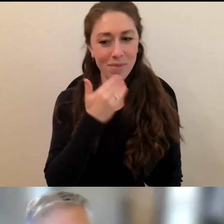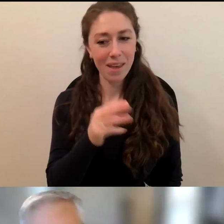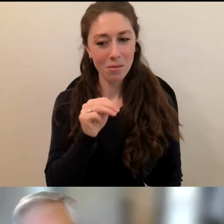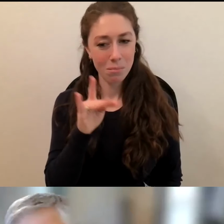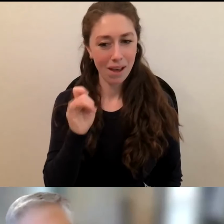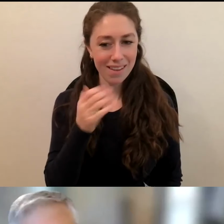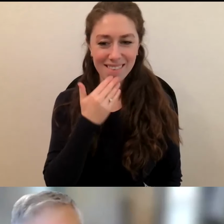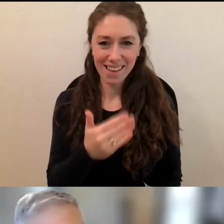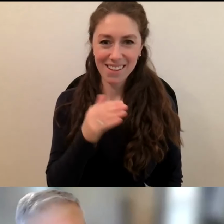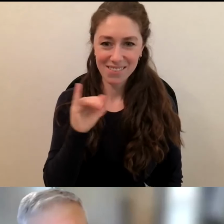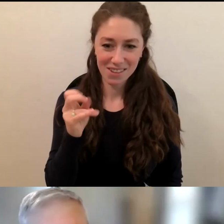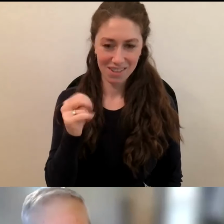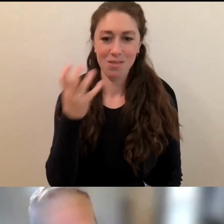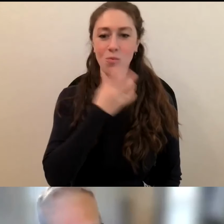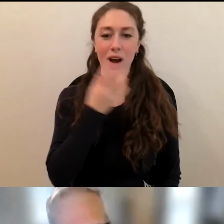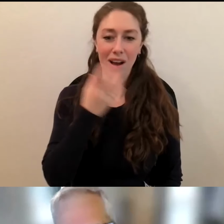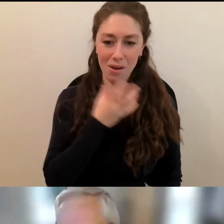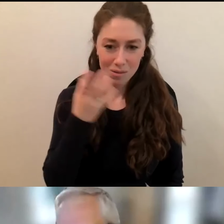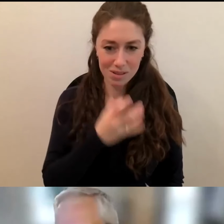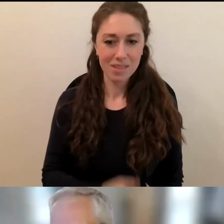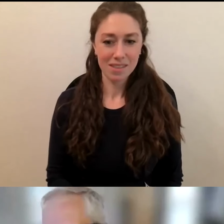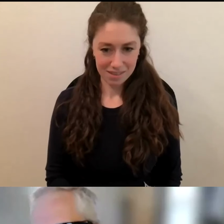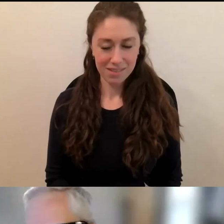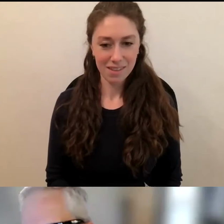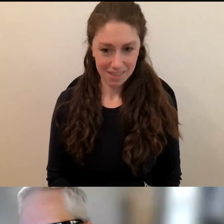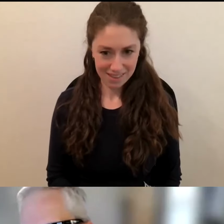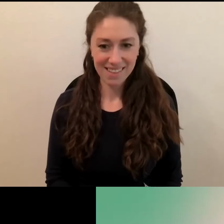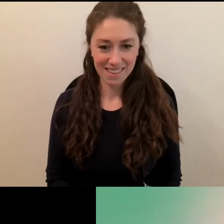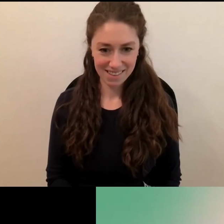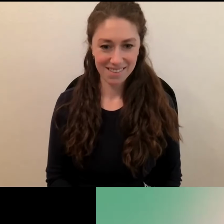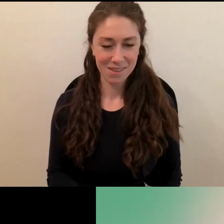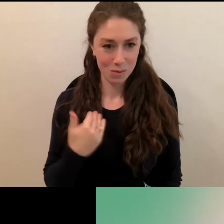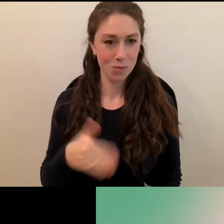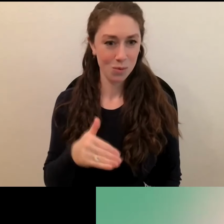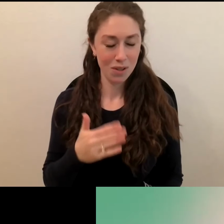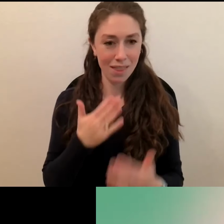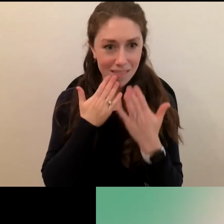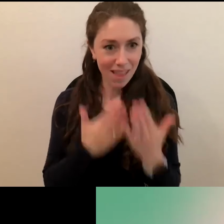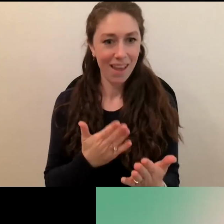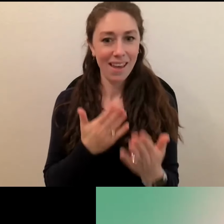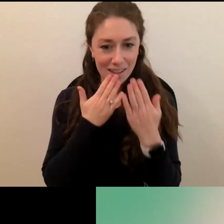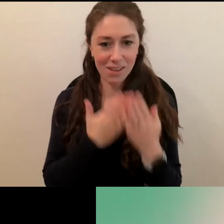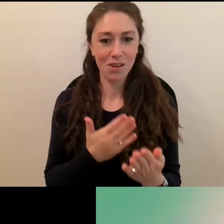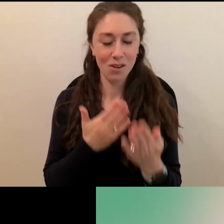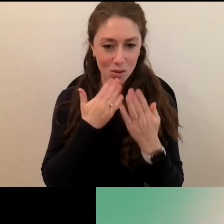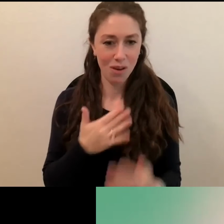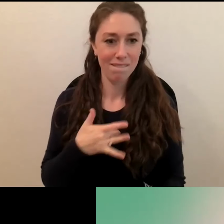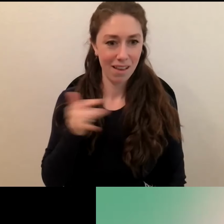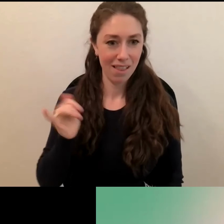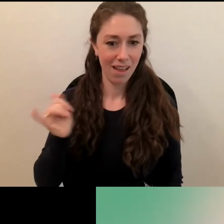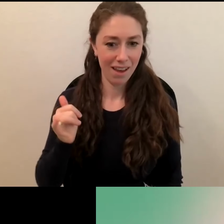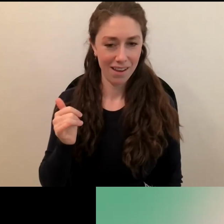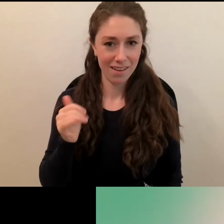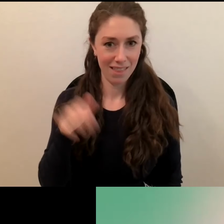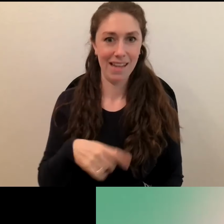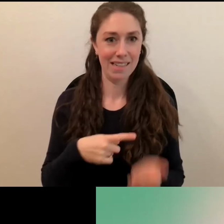Thanks, John. Wow. Really a big, giant appreciation. I feel like these two